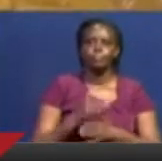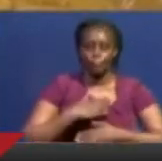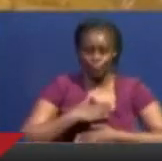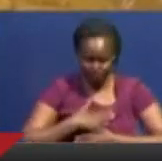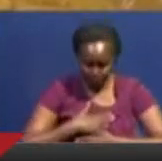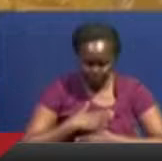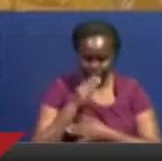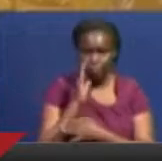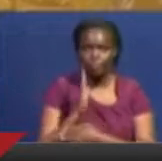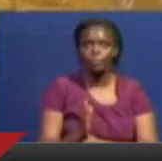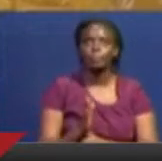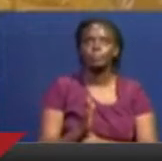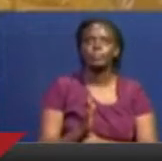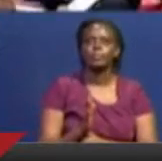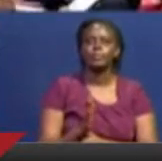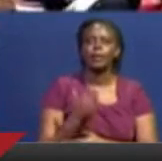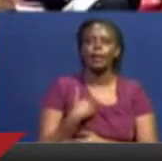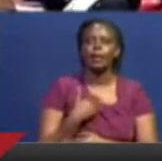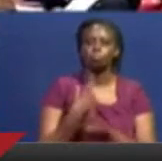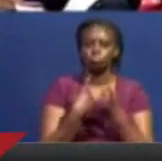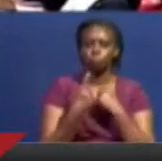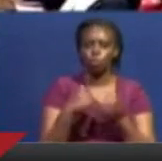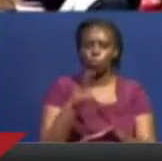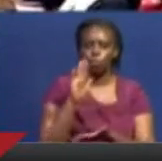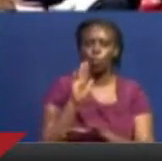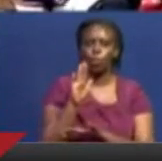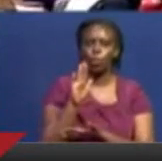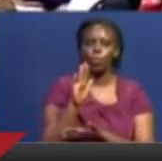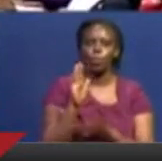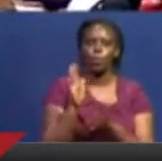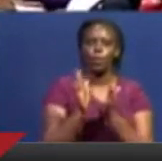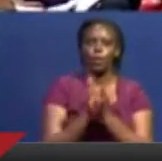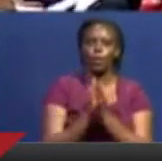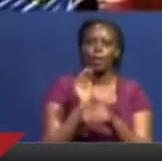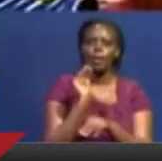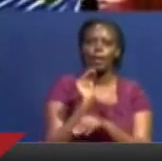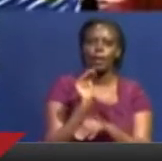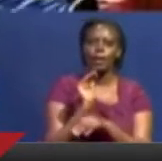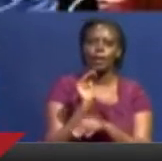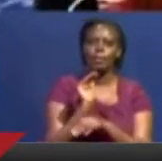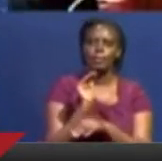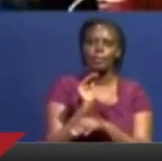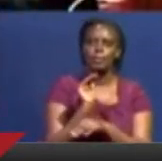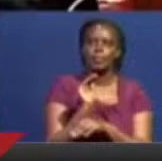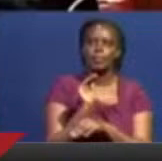Honorable Speaker, I beg to move and request